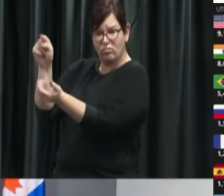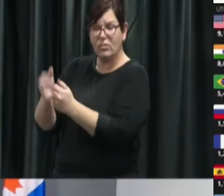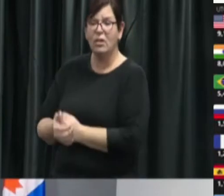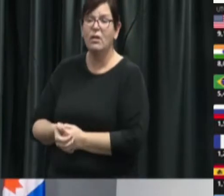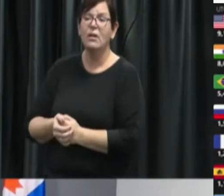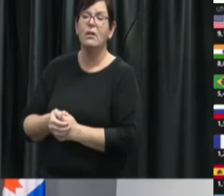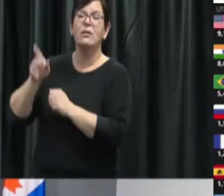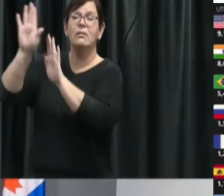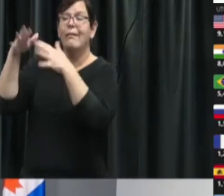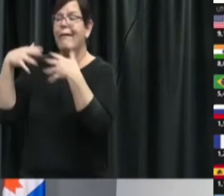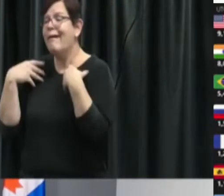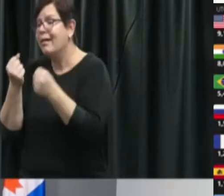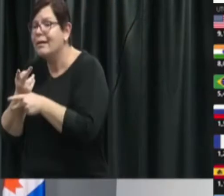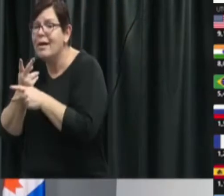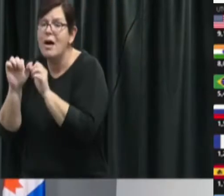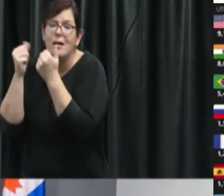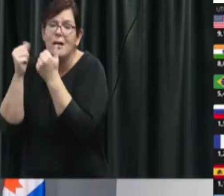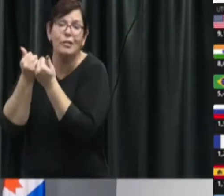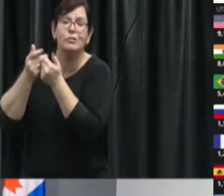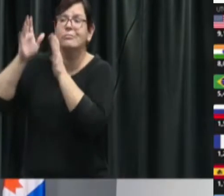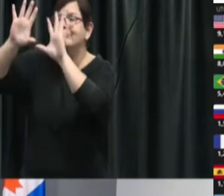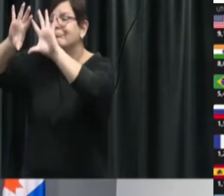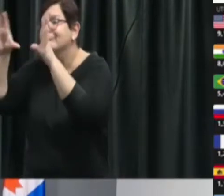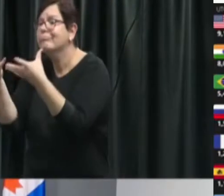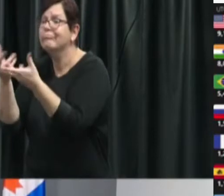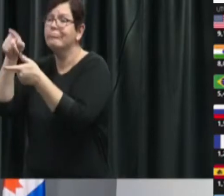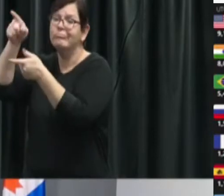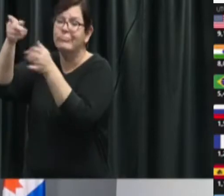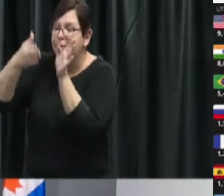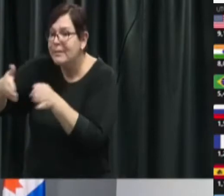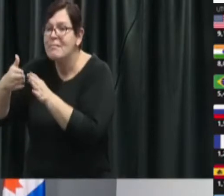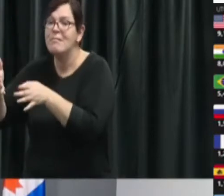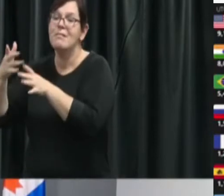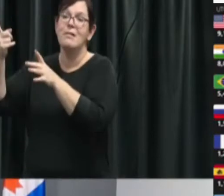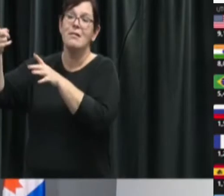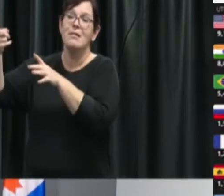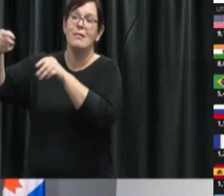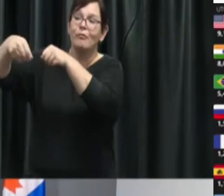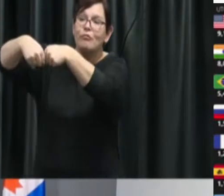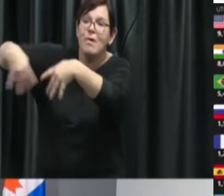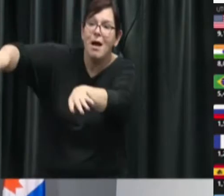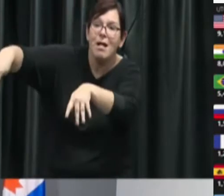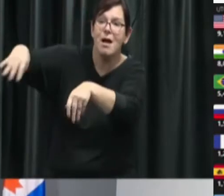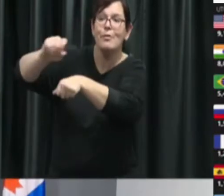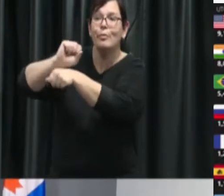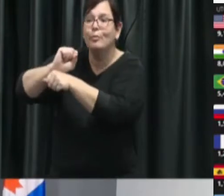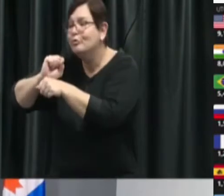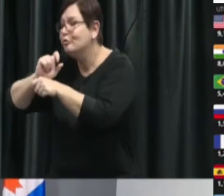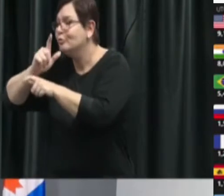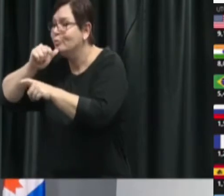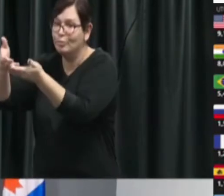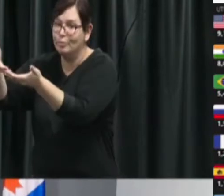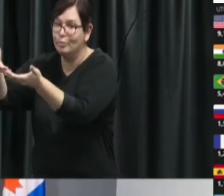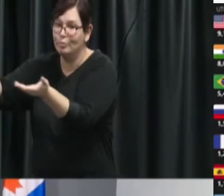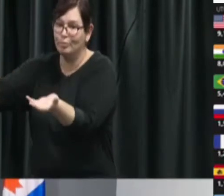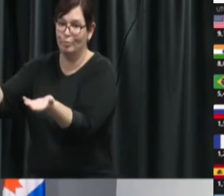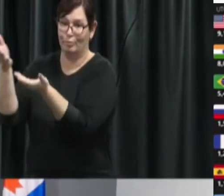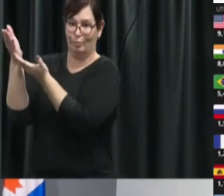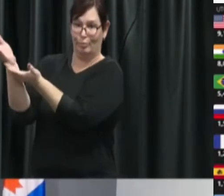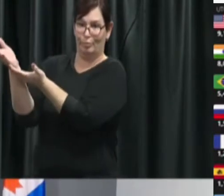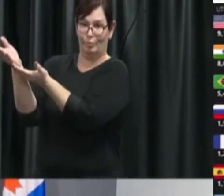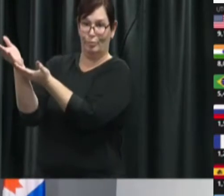engage in that kind of work in direct frontline on the ground healthcare are working with Ontario Health